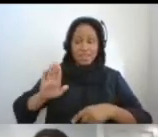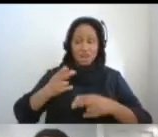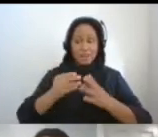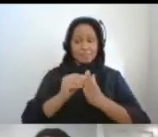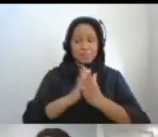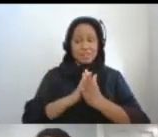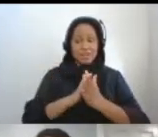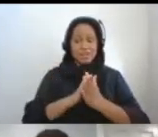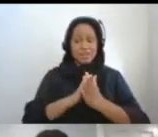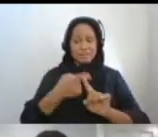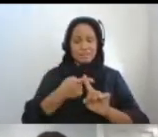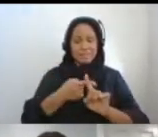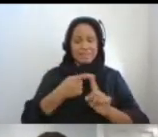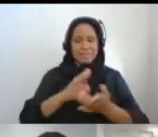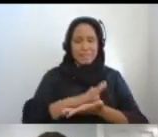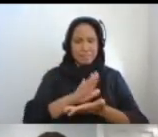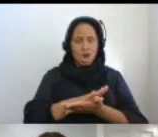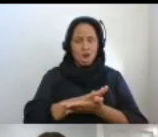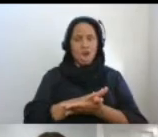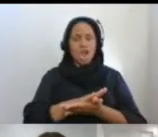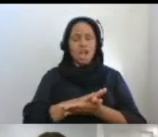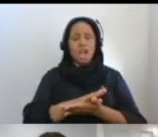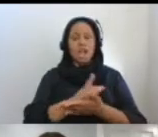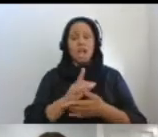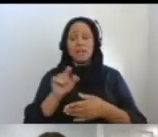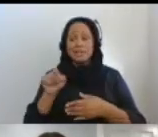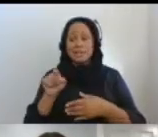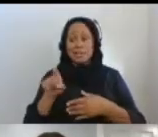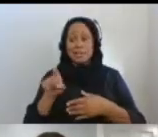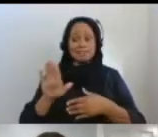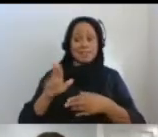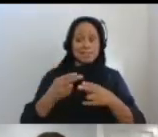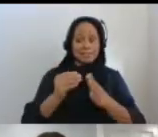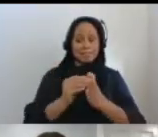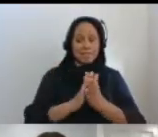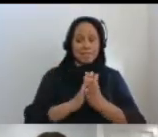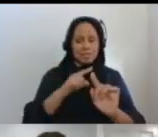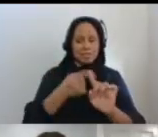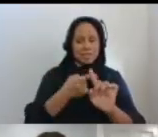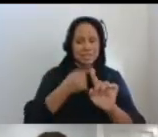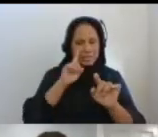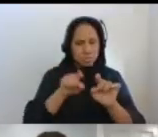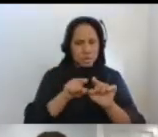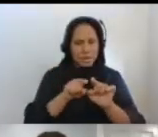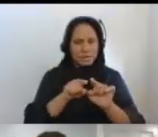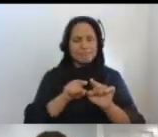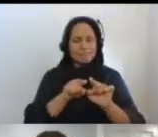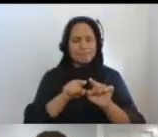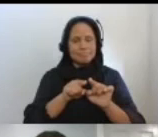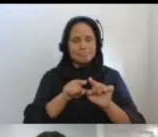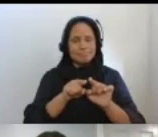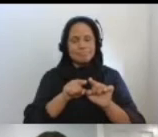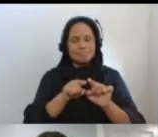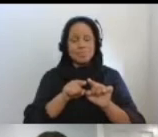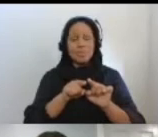has to have their name on the lease and or on I guess the rental agreement.